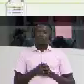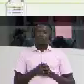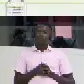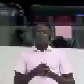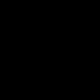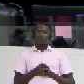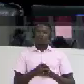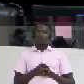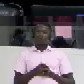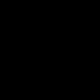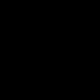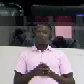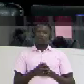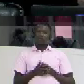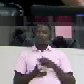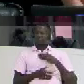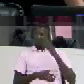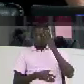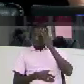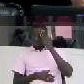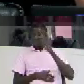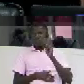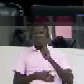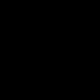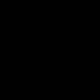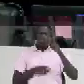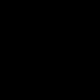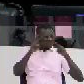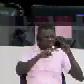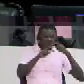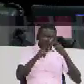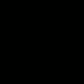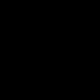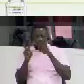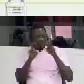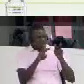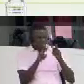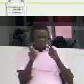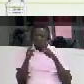And do you xam nga ñoom lan lañ doon.